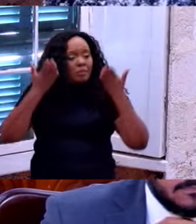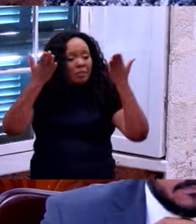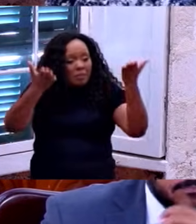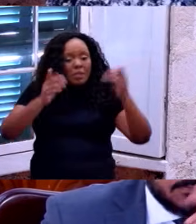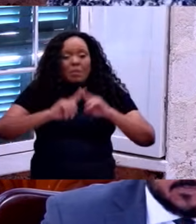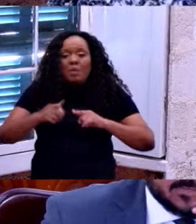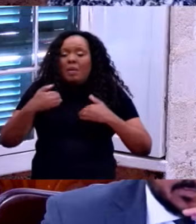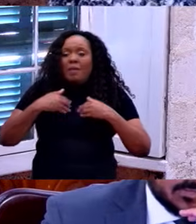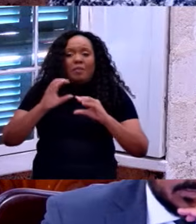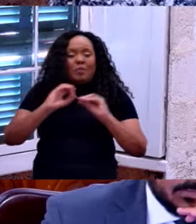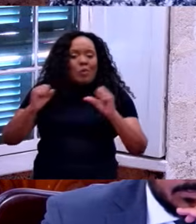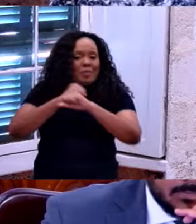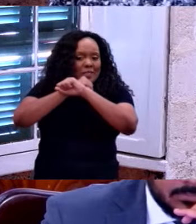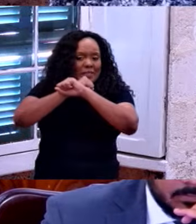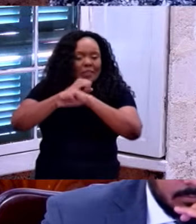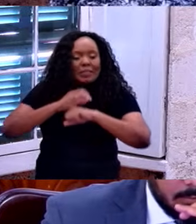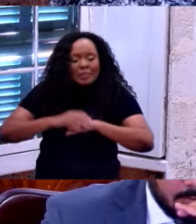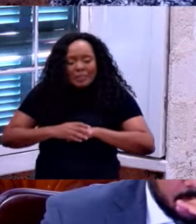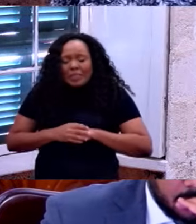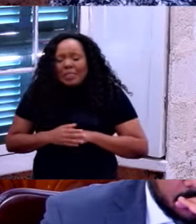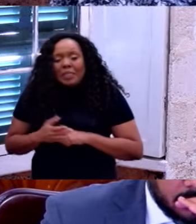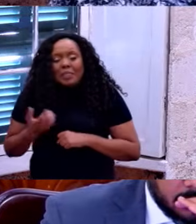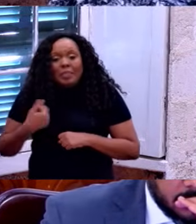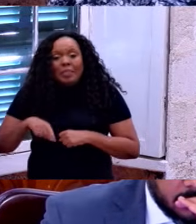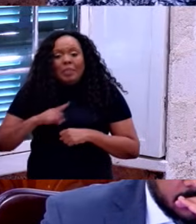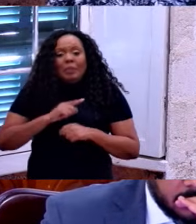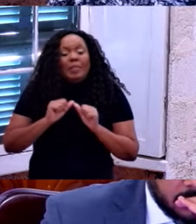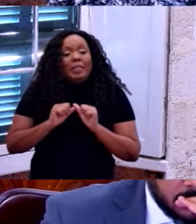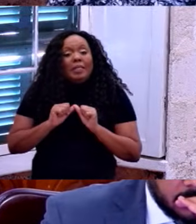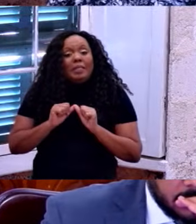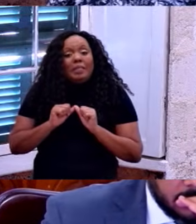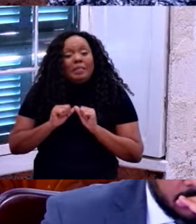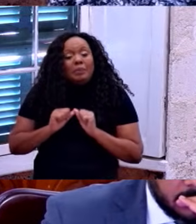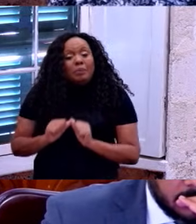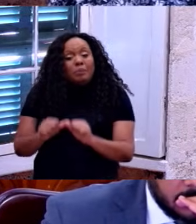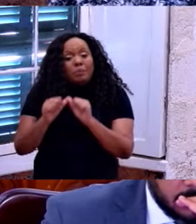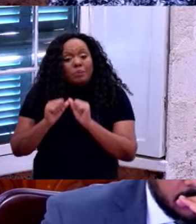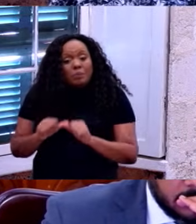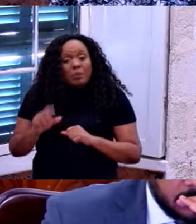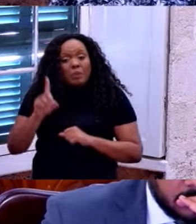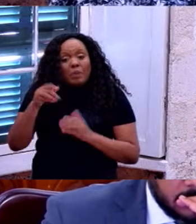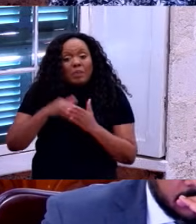we continue to be the recipients of